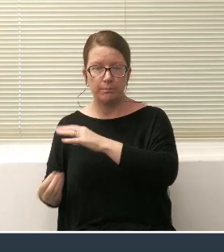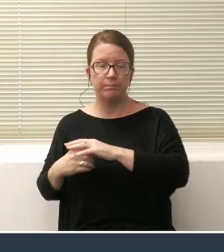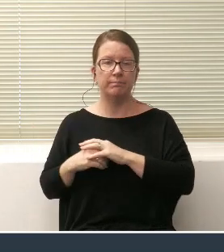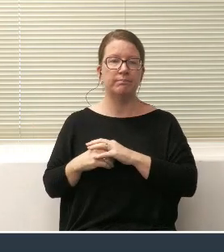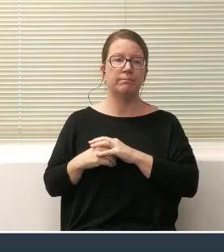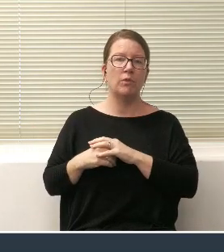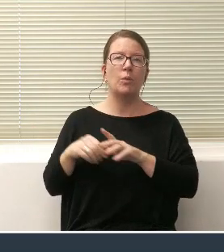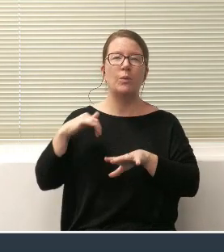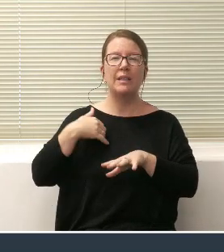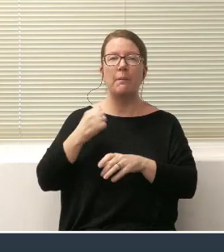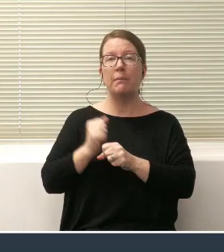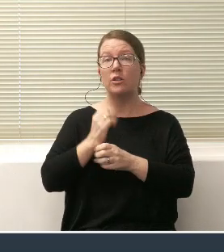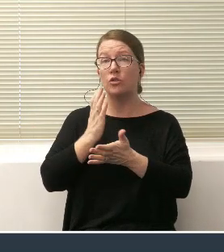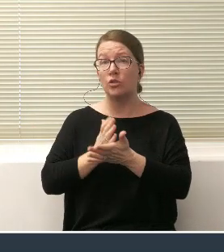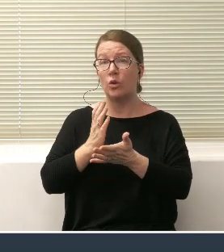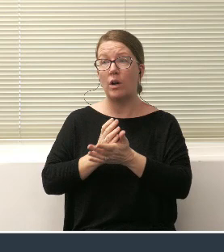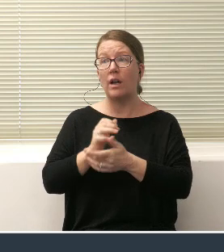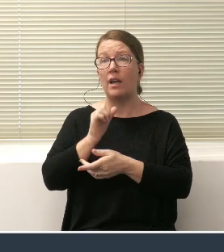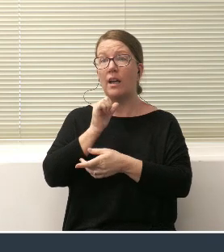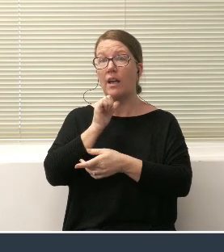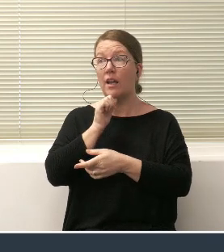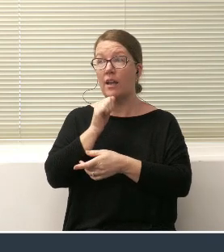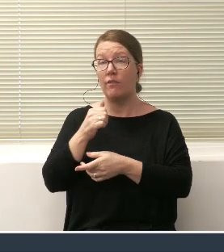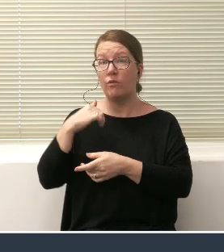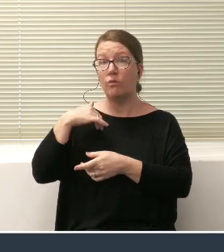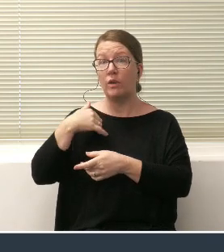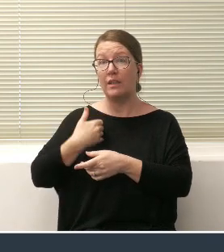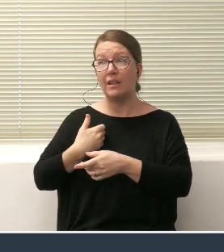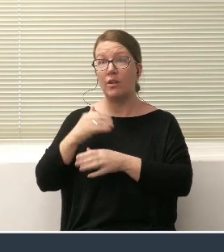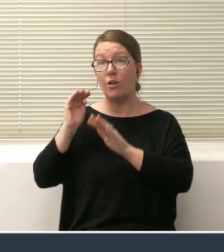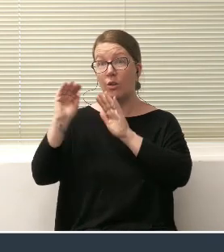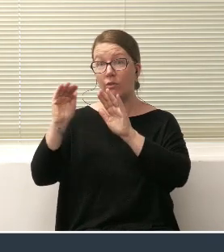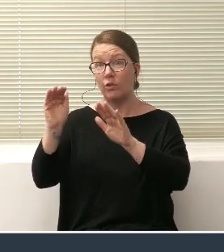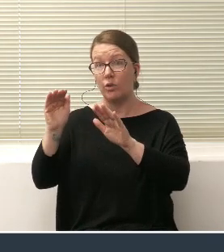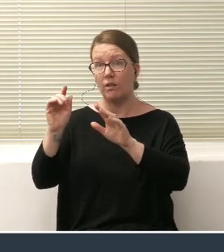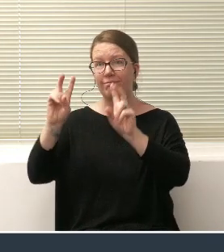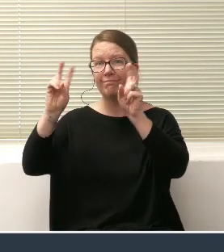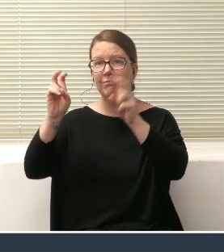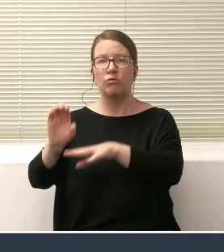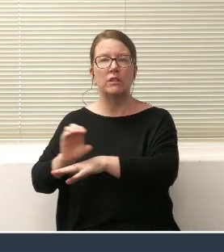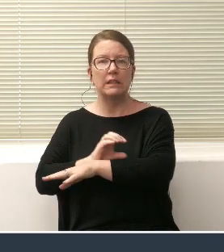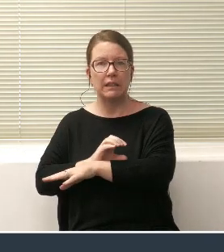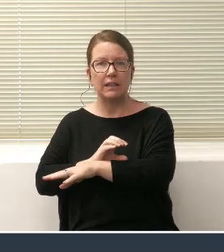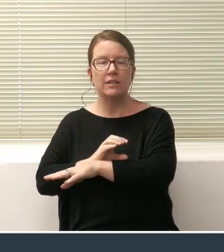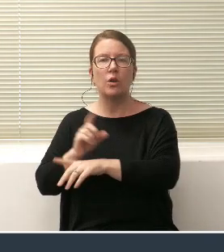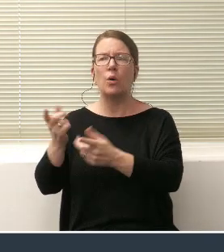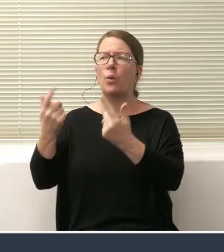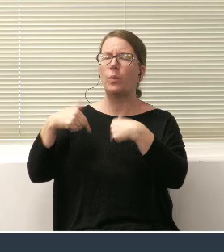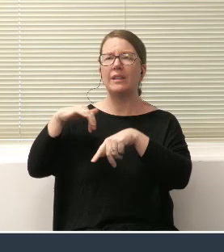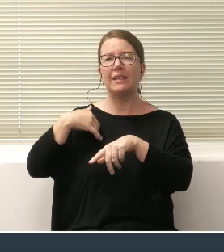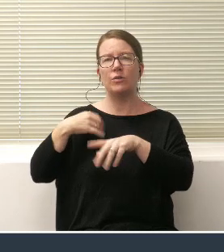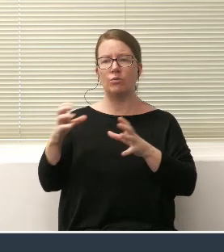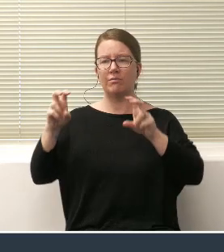sure that it is available for whatever we actually understand to be resilience, and I think there's a need for us to sit down